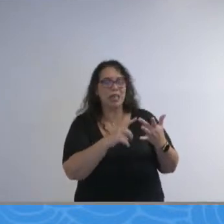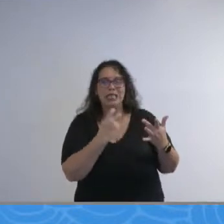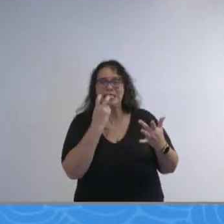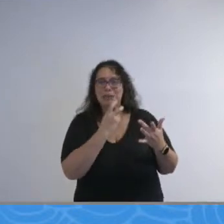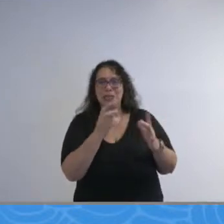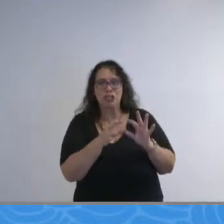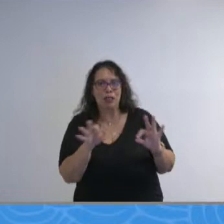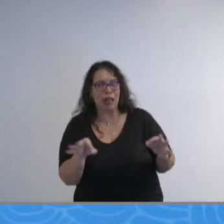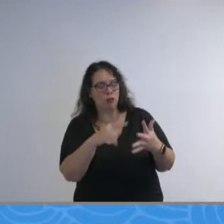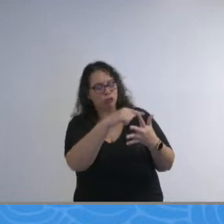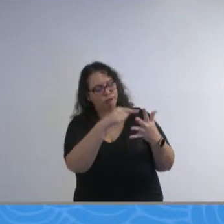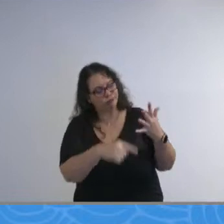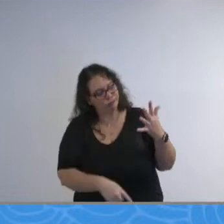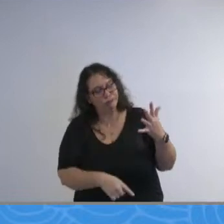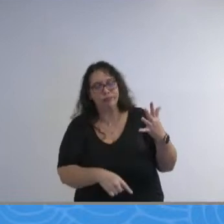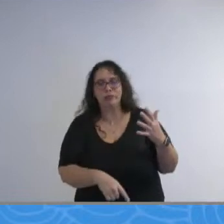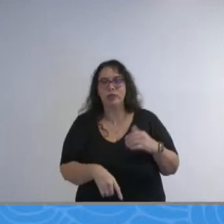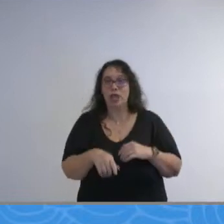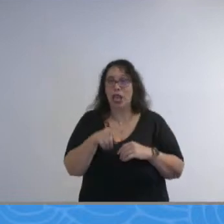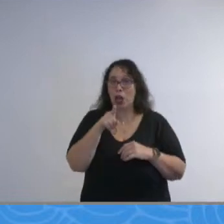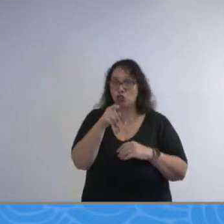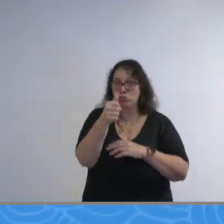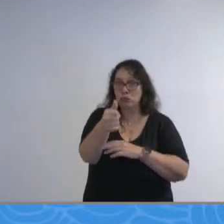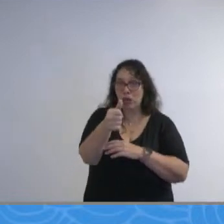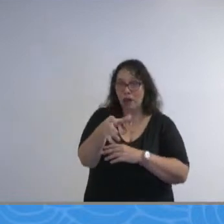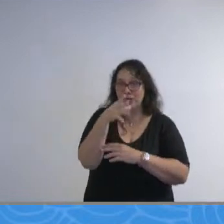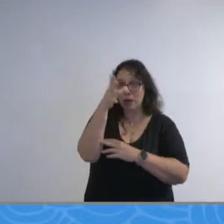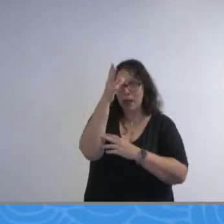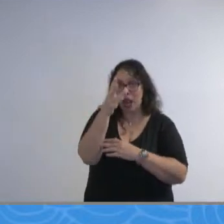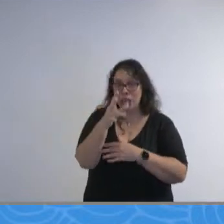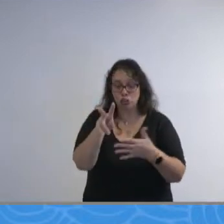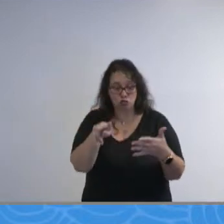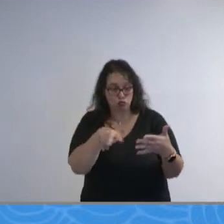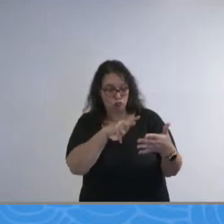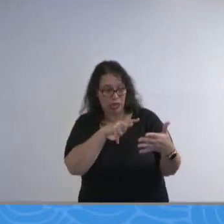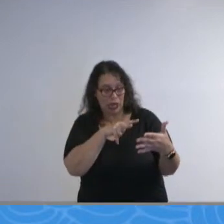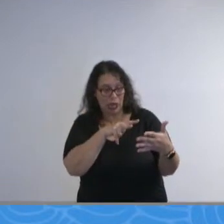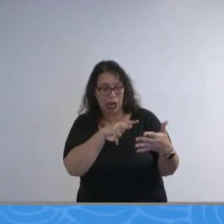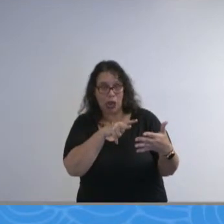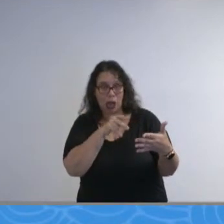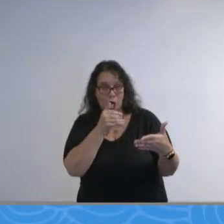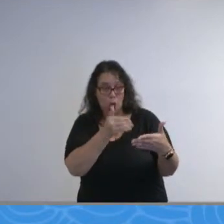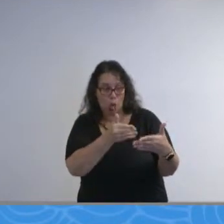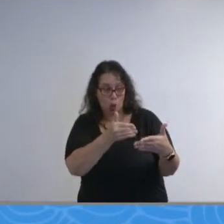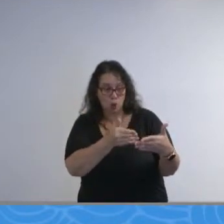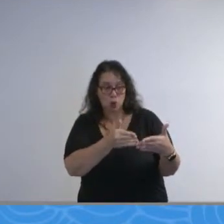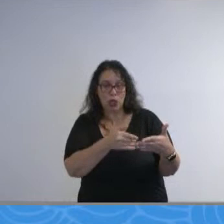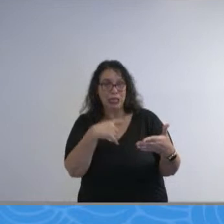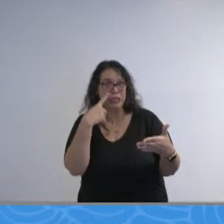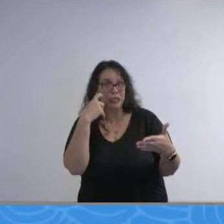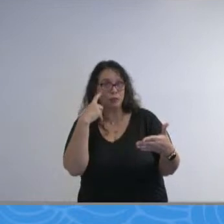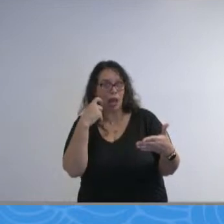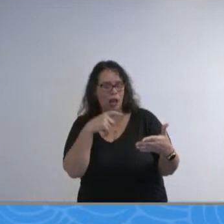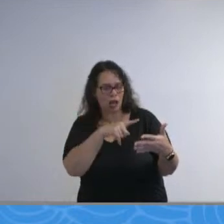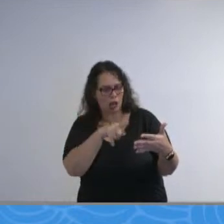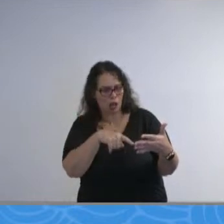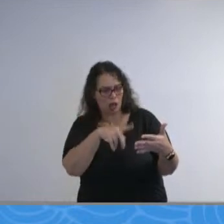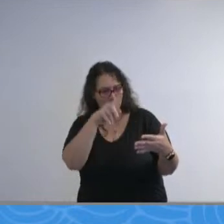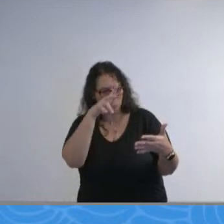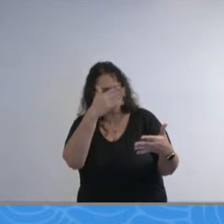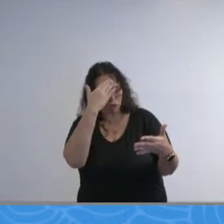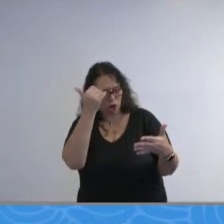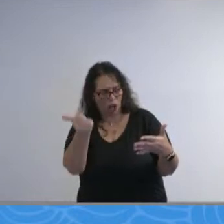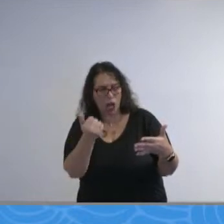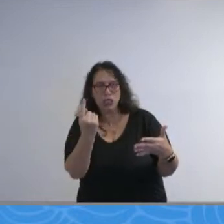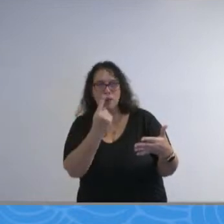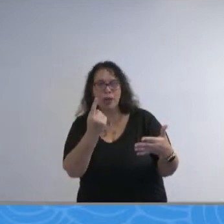should look at that closely. If you suspect that there's an area of need that they are not going to be looking at, you can add that.